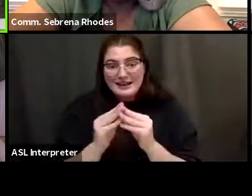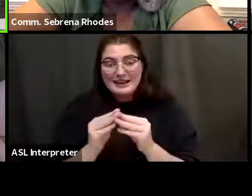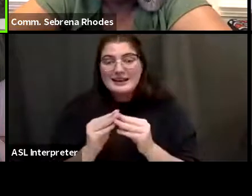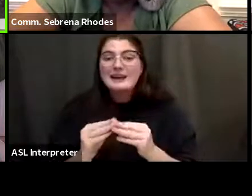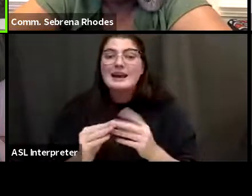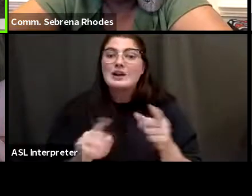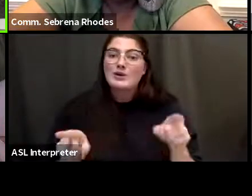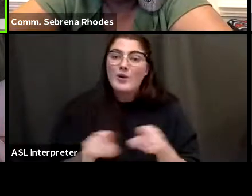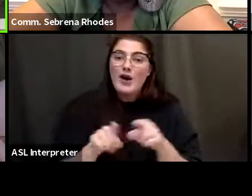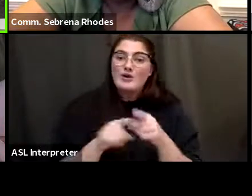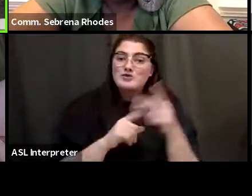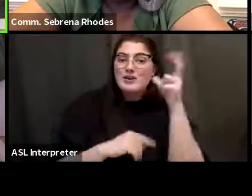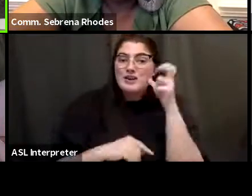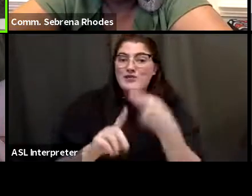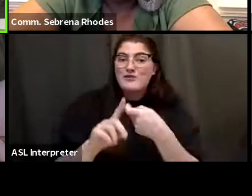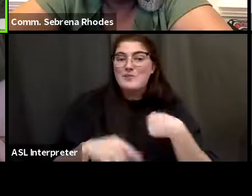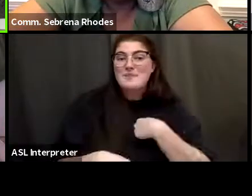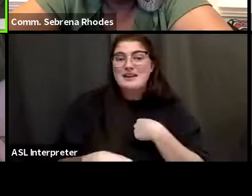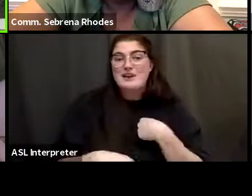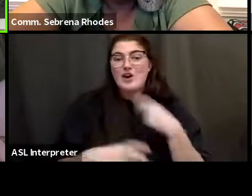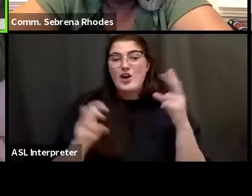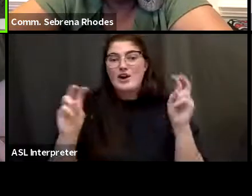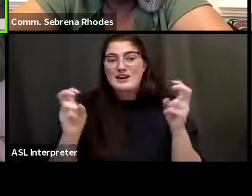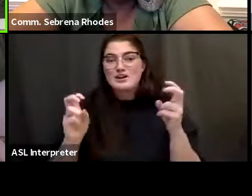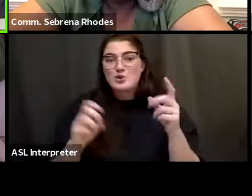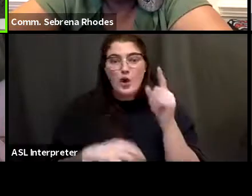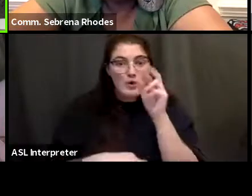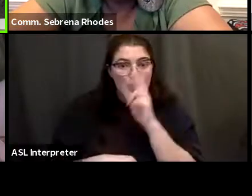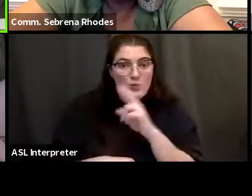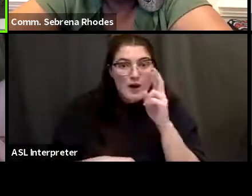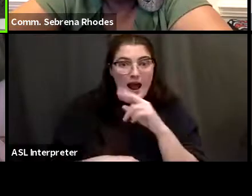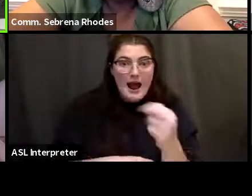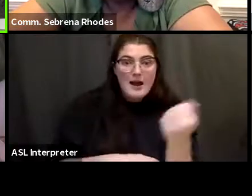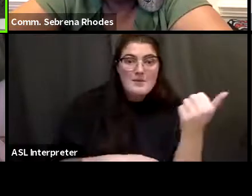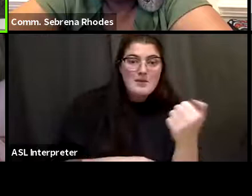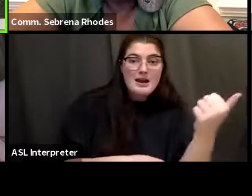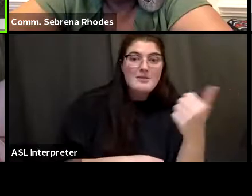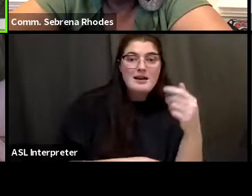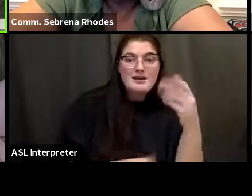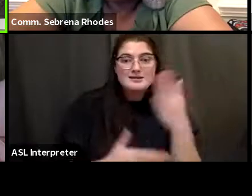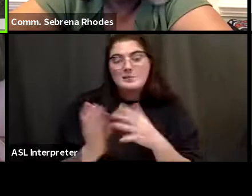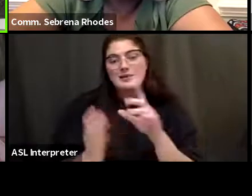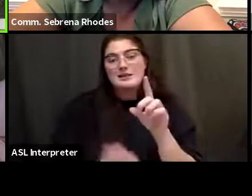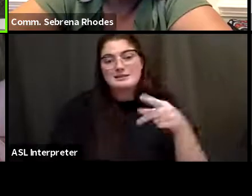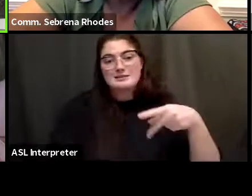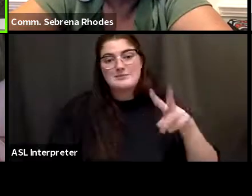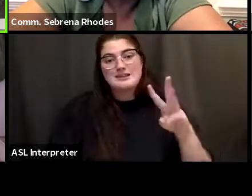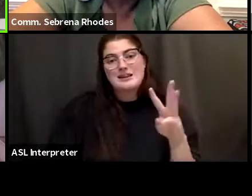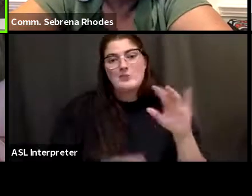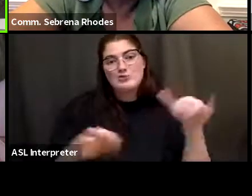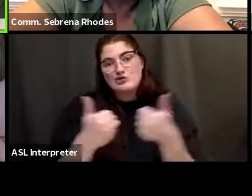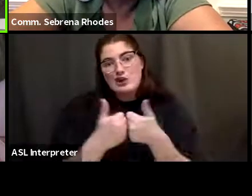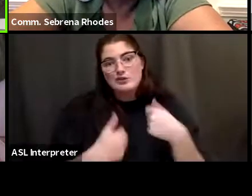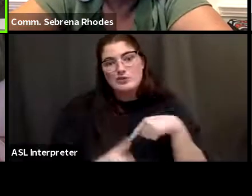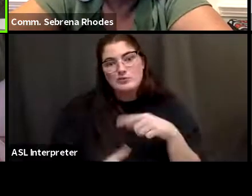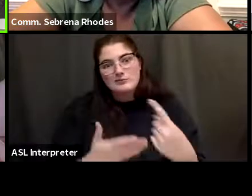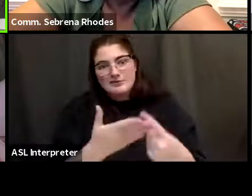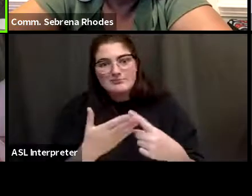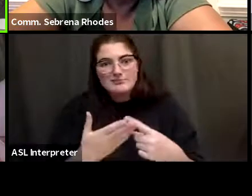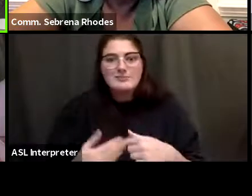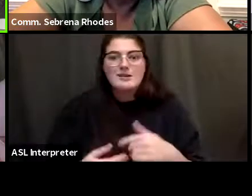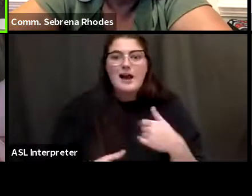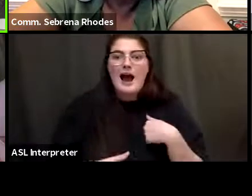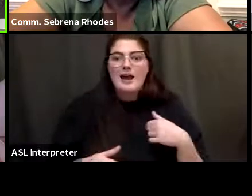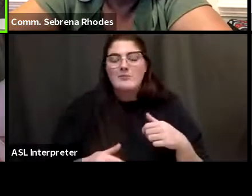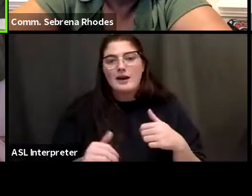you'll also hear from me on issues like rat abatement and some of the DPW challenges that we've been facing. So I have been